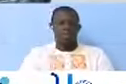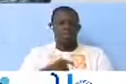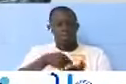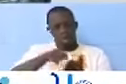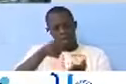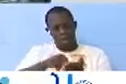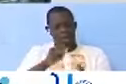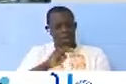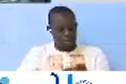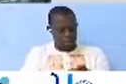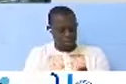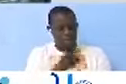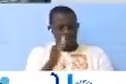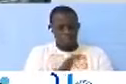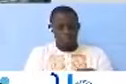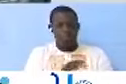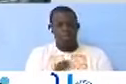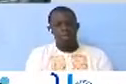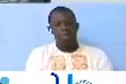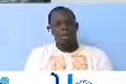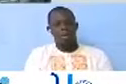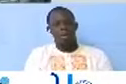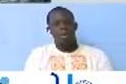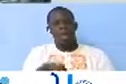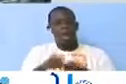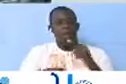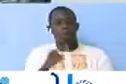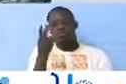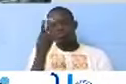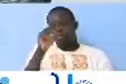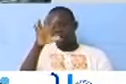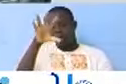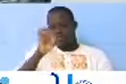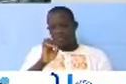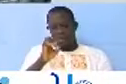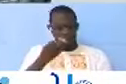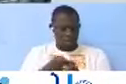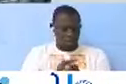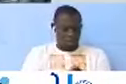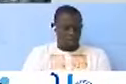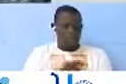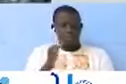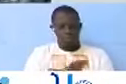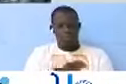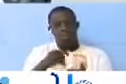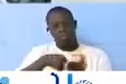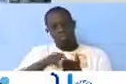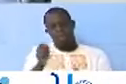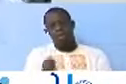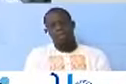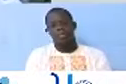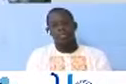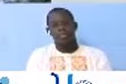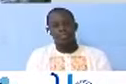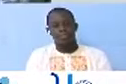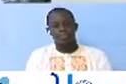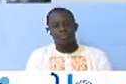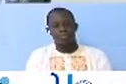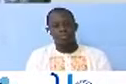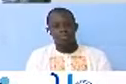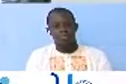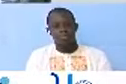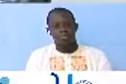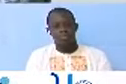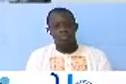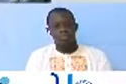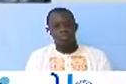bought some sheep. Almost 250 sajio. Almost 250 sheep. For instance, almost 50 years. Any bee